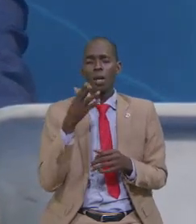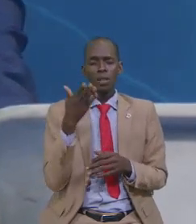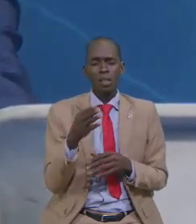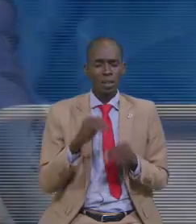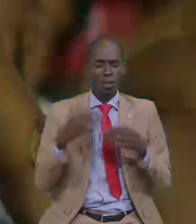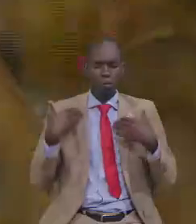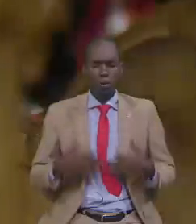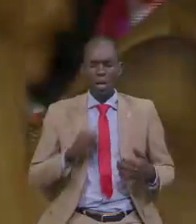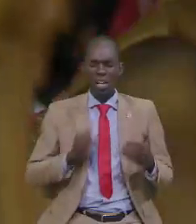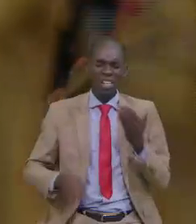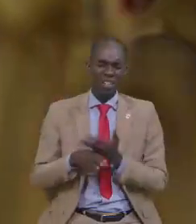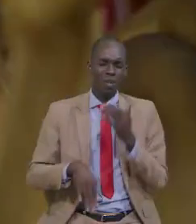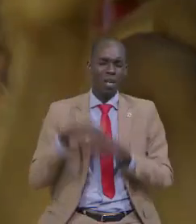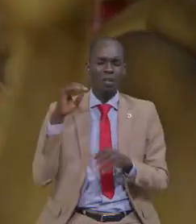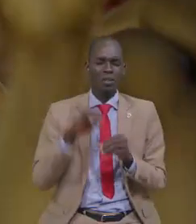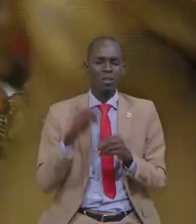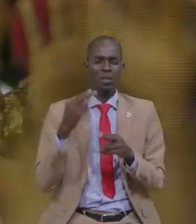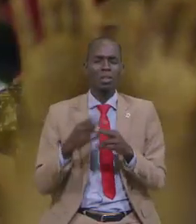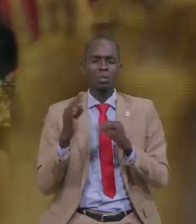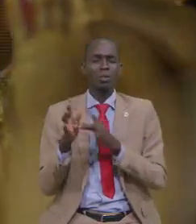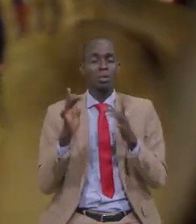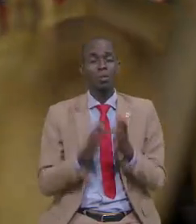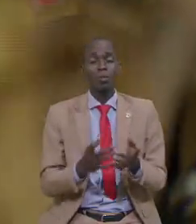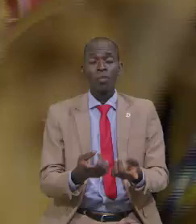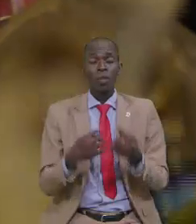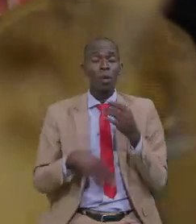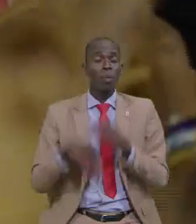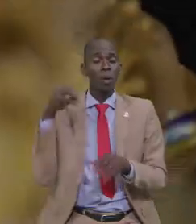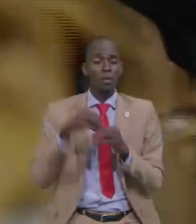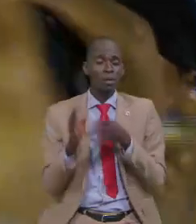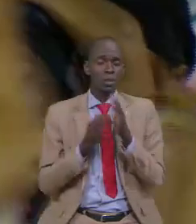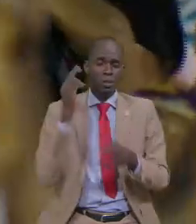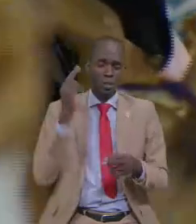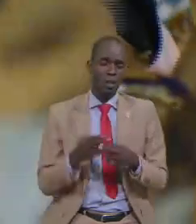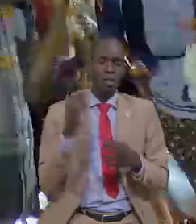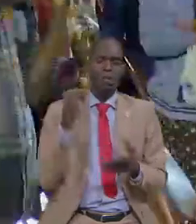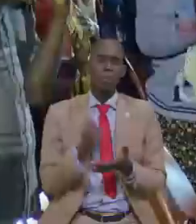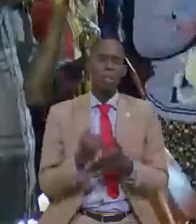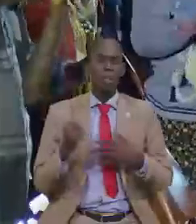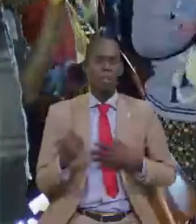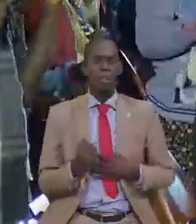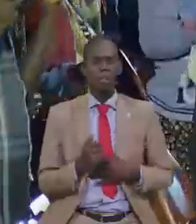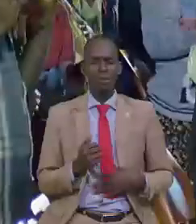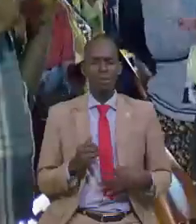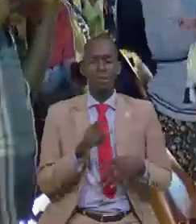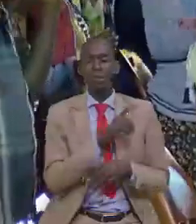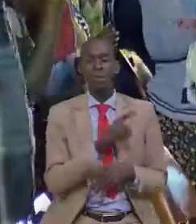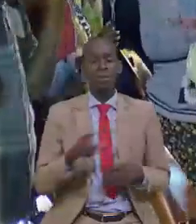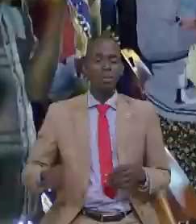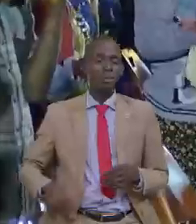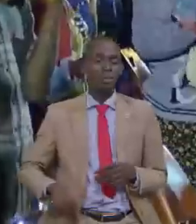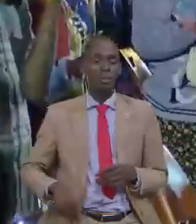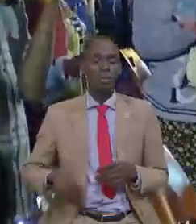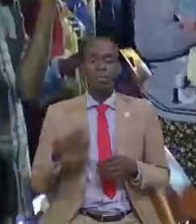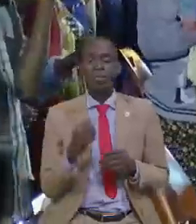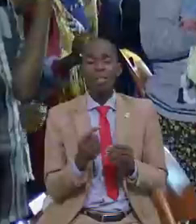of Jesus Christ. Come out in Jesus' name. Lord, they